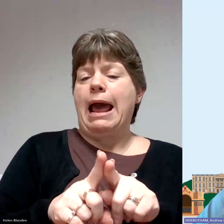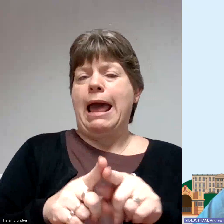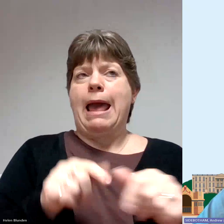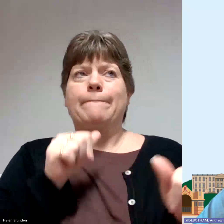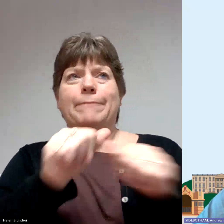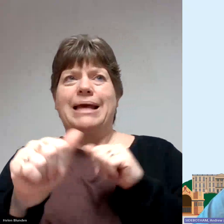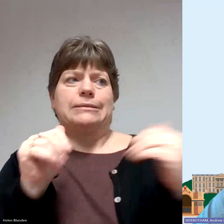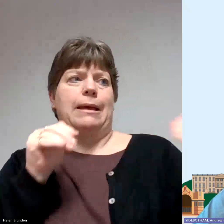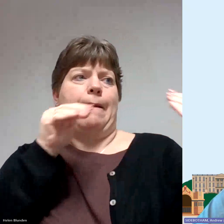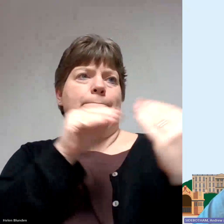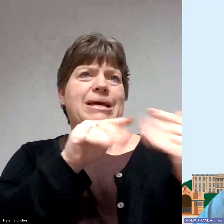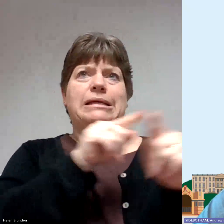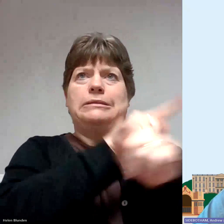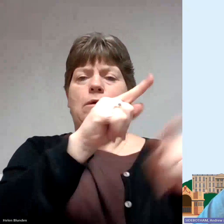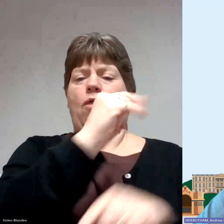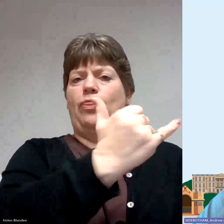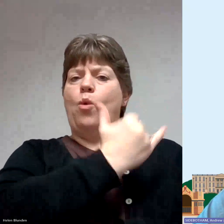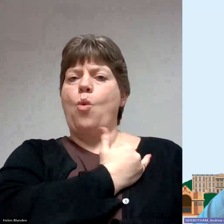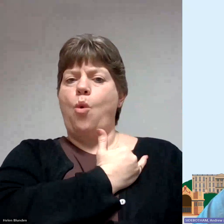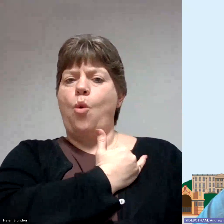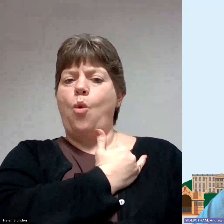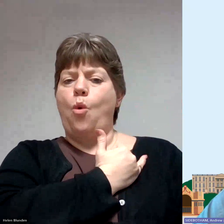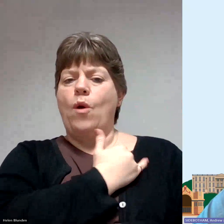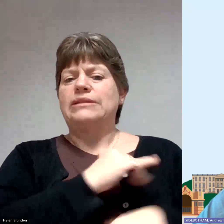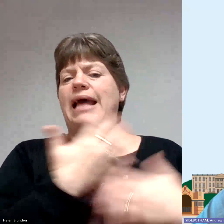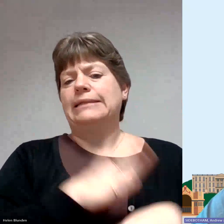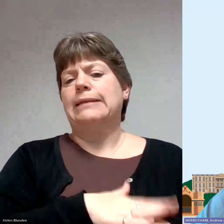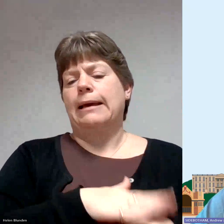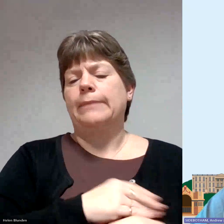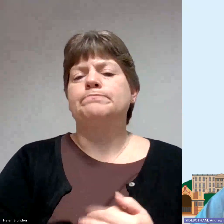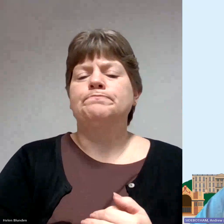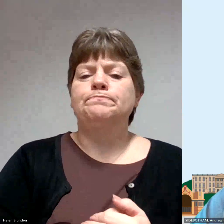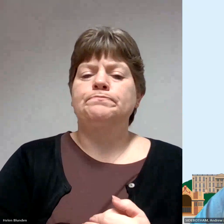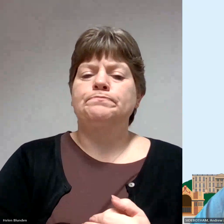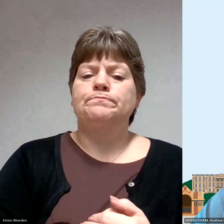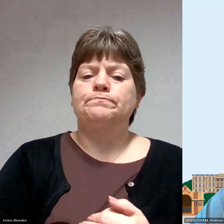meets the call pattern at any one time.